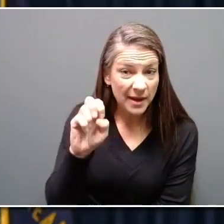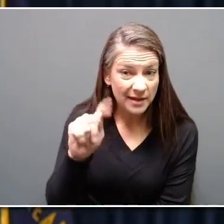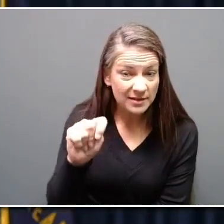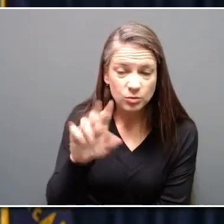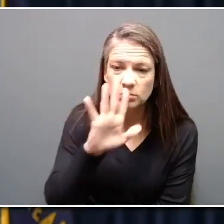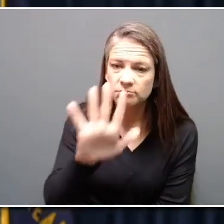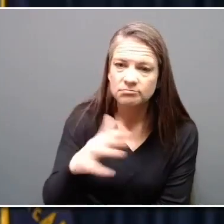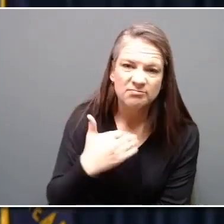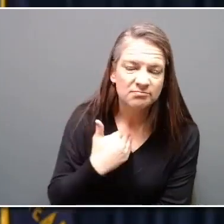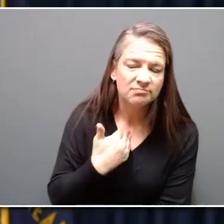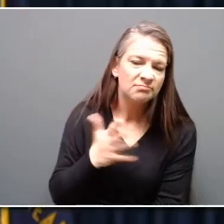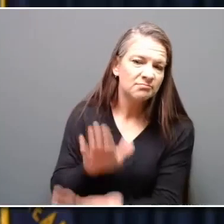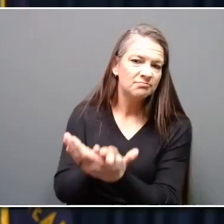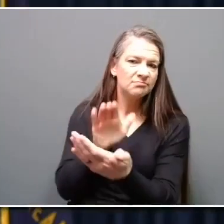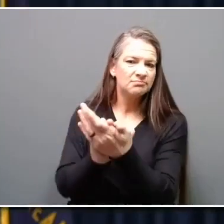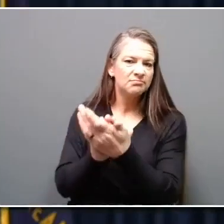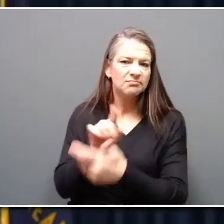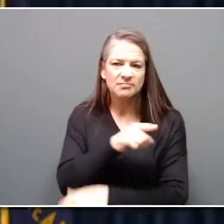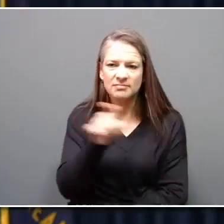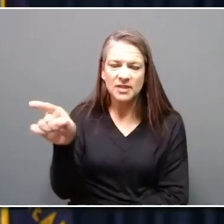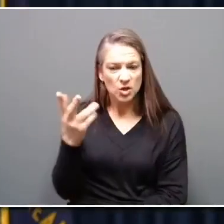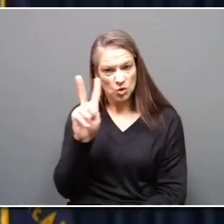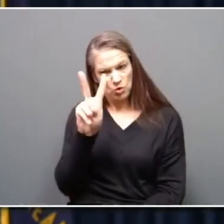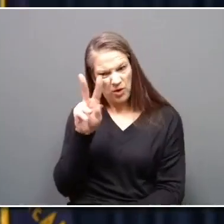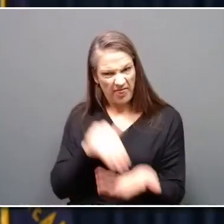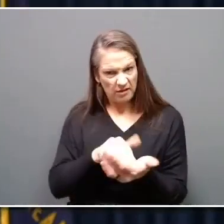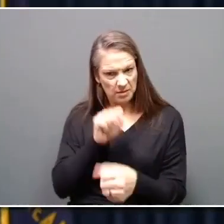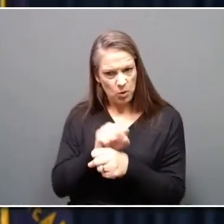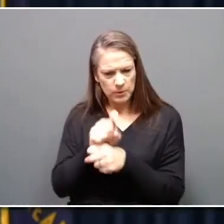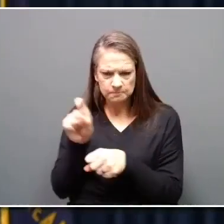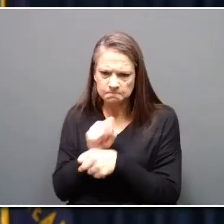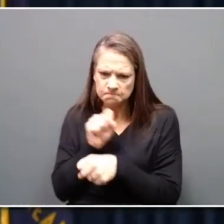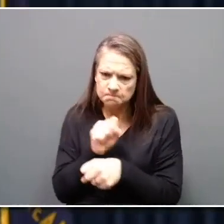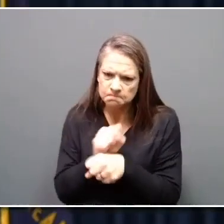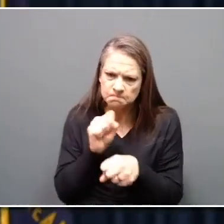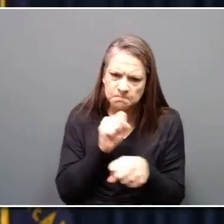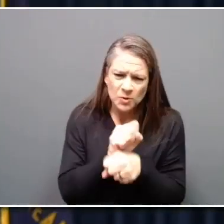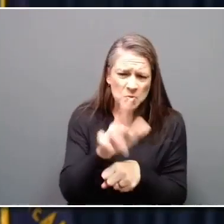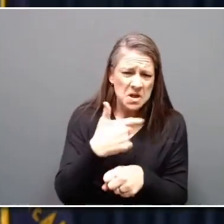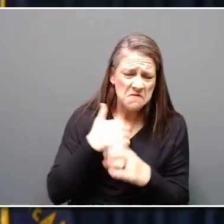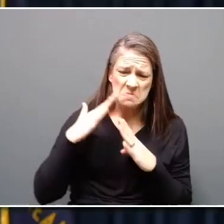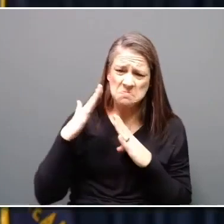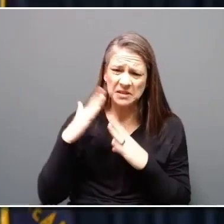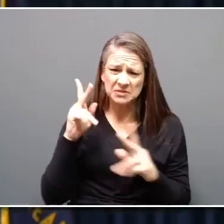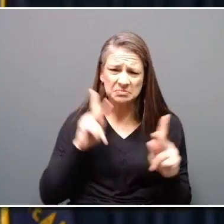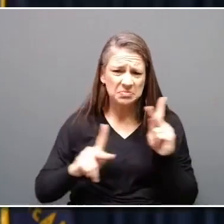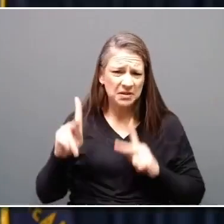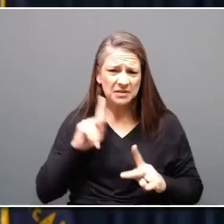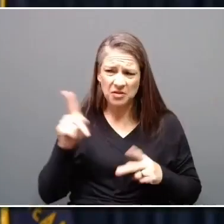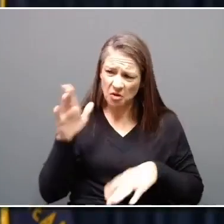snow event, in a snow and ice event like this. We've got the best crews in the business serving on Team